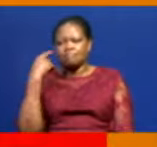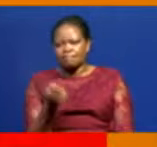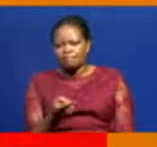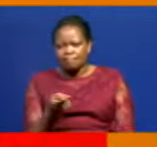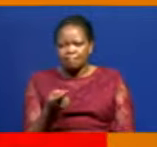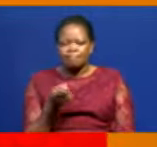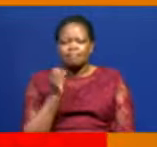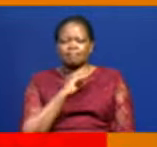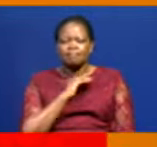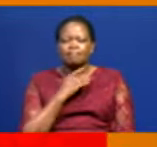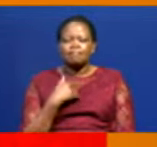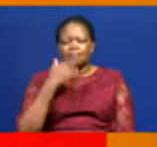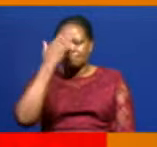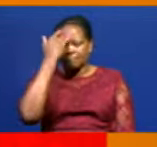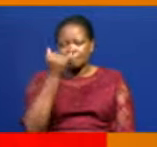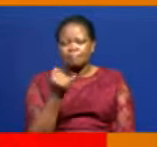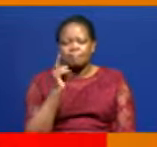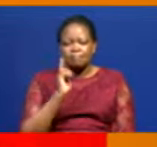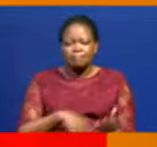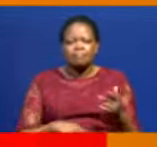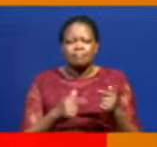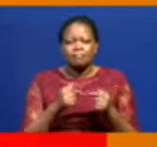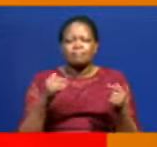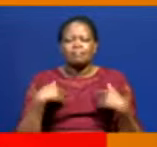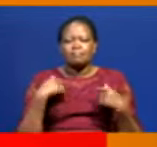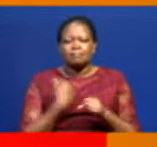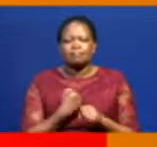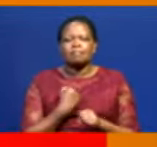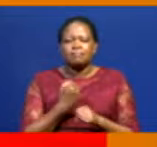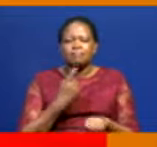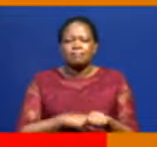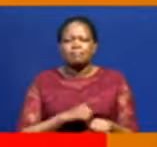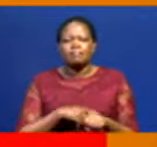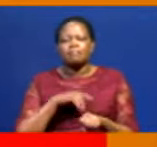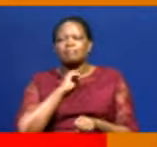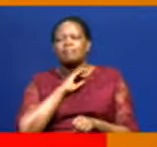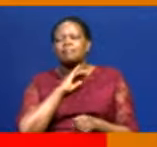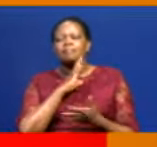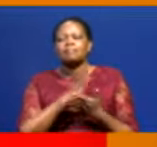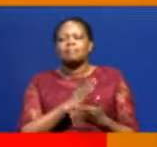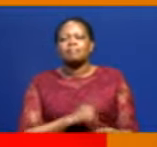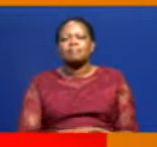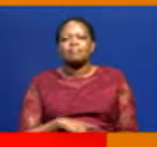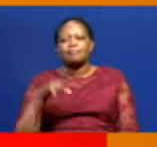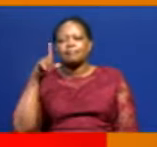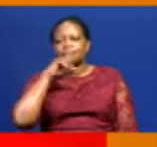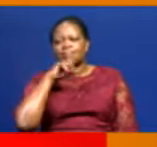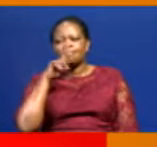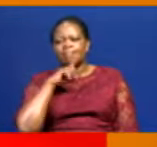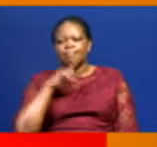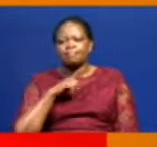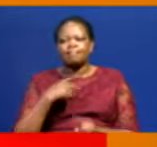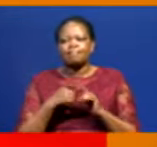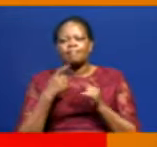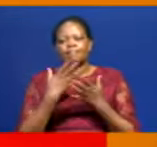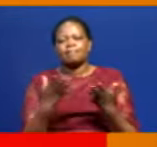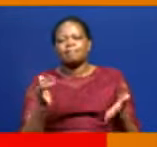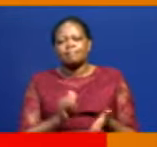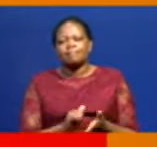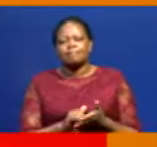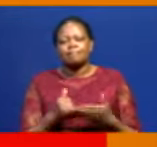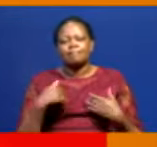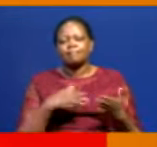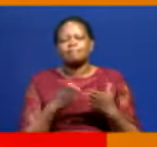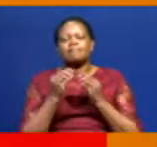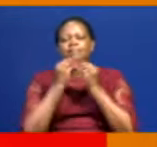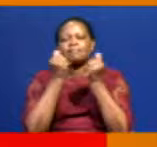of complaint. Because what the opposition has done this time is to complain, at times violently, yet it is something that we had an opportunity to